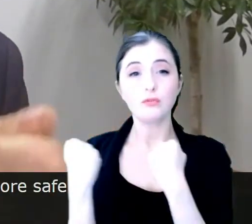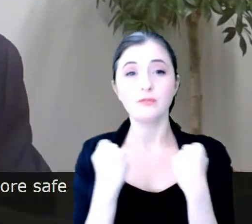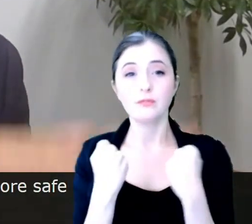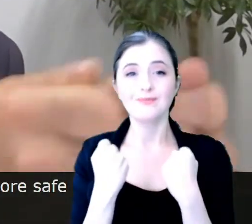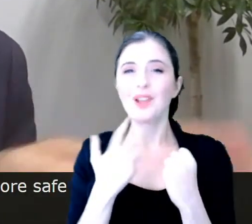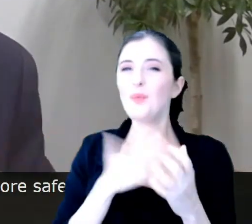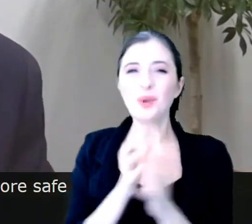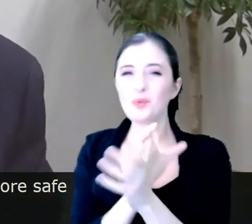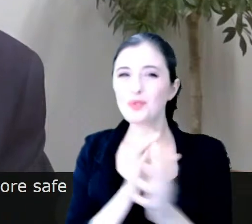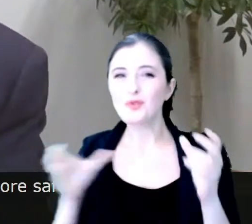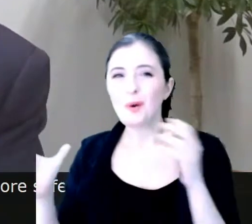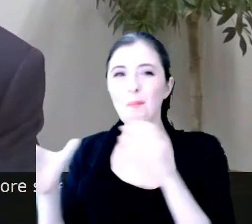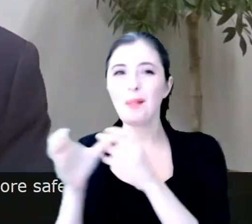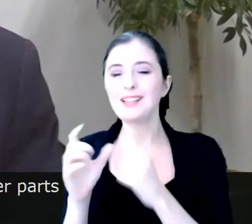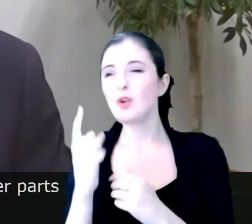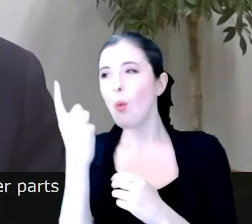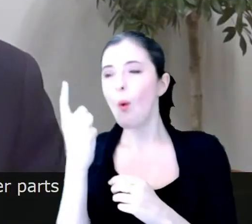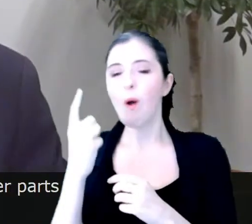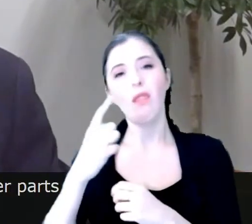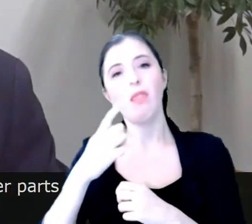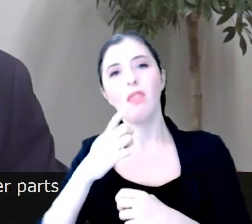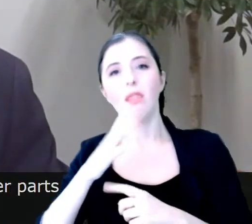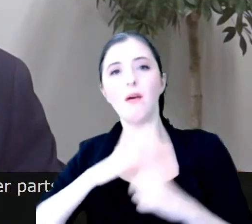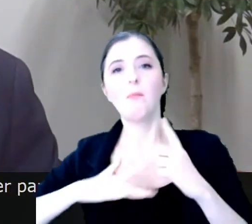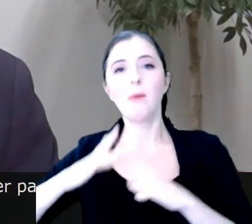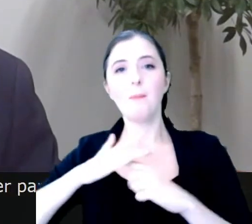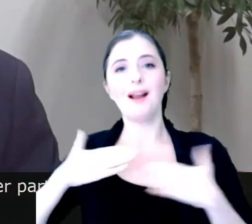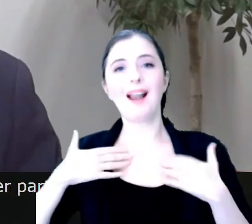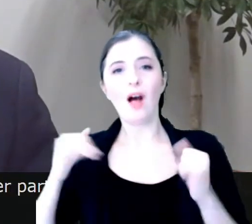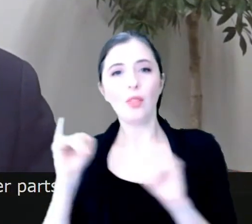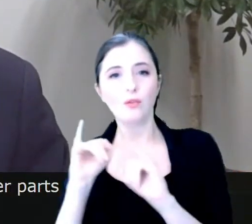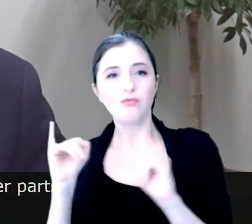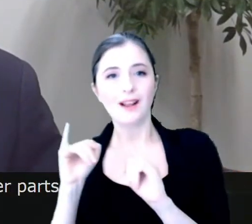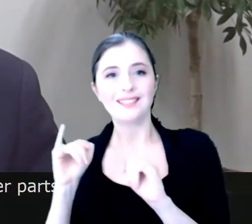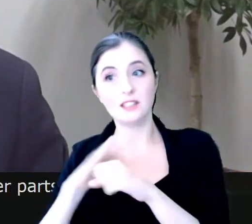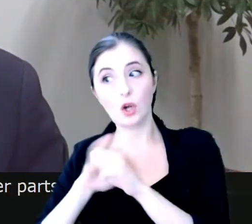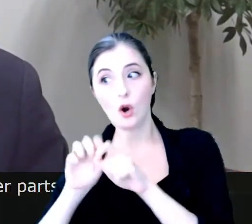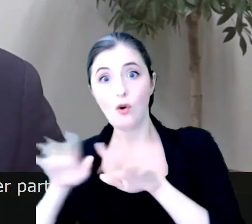public health crisis, COVID, with another one, poor quality air.